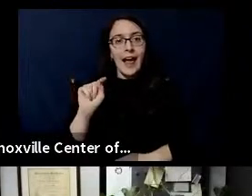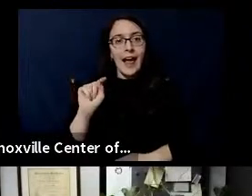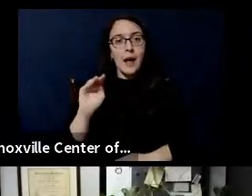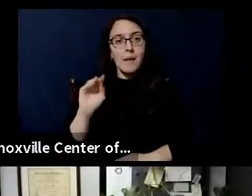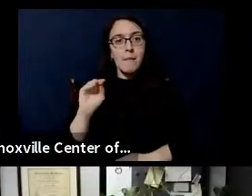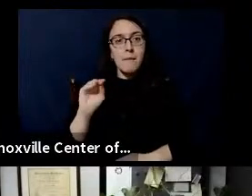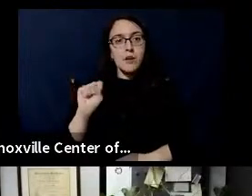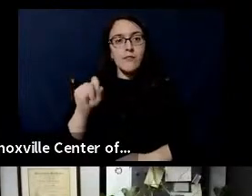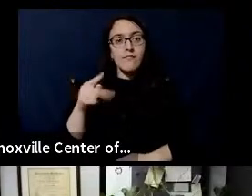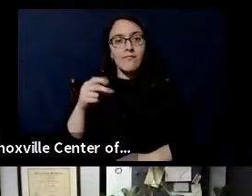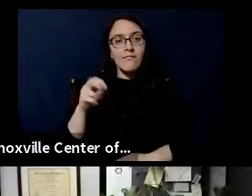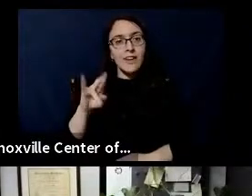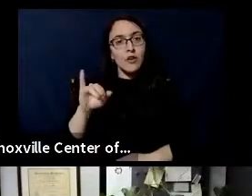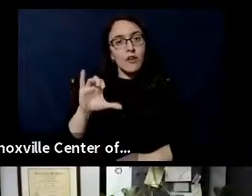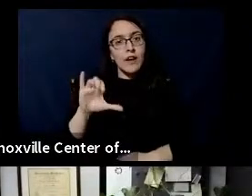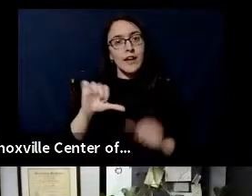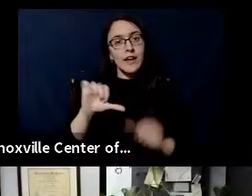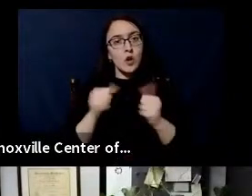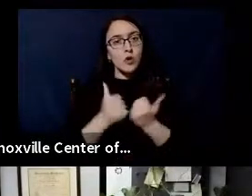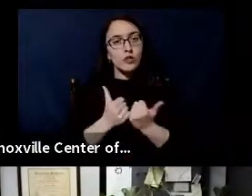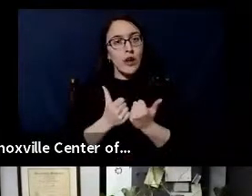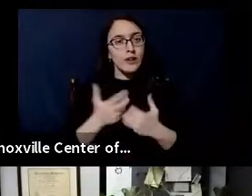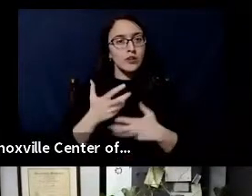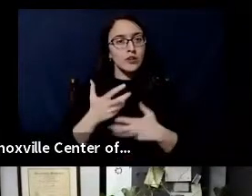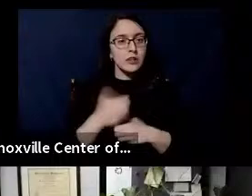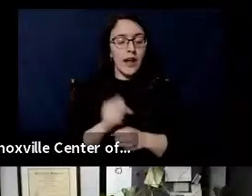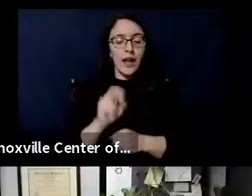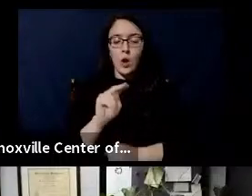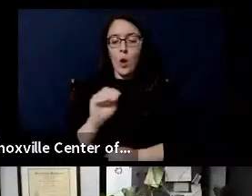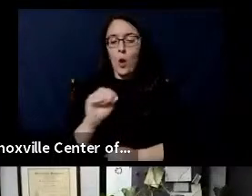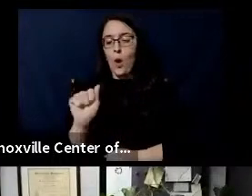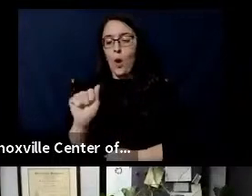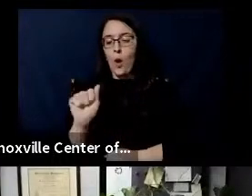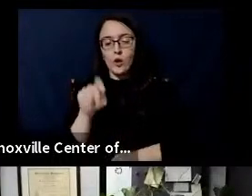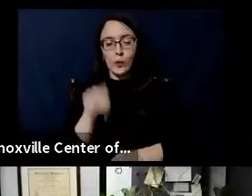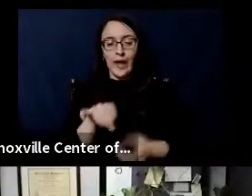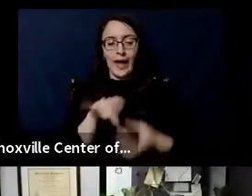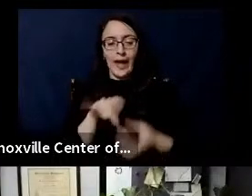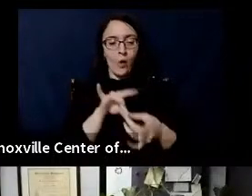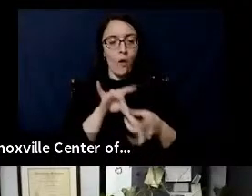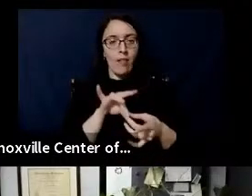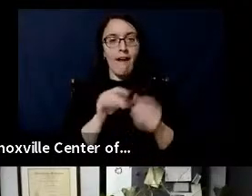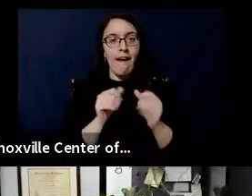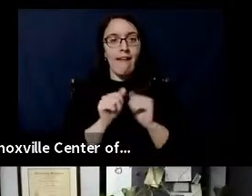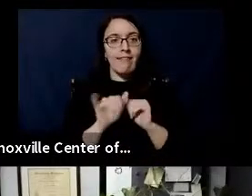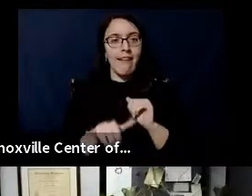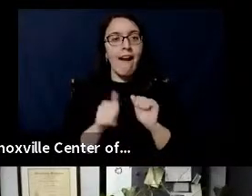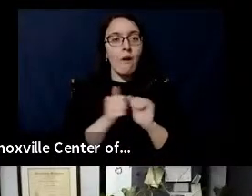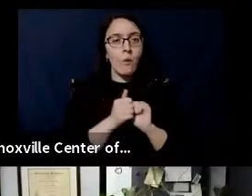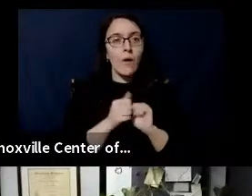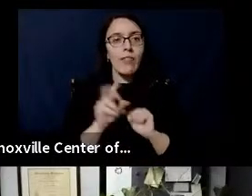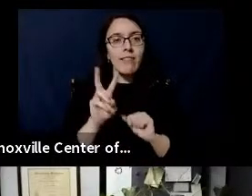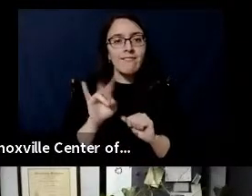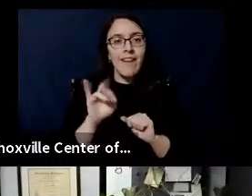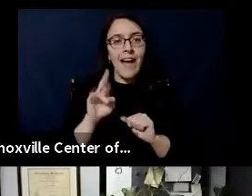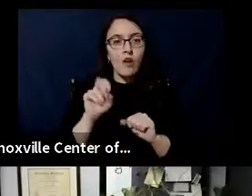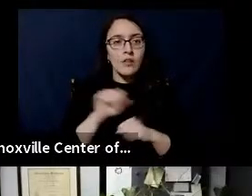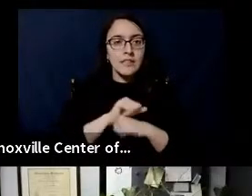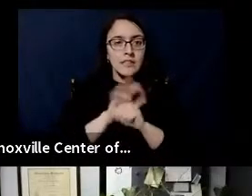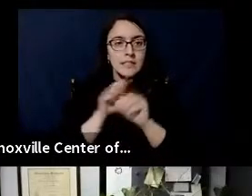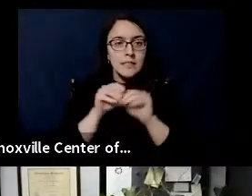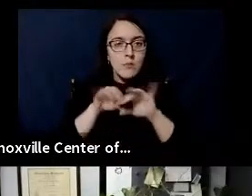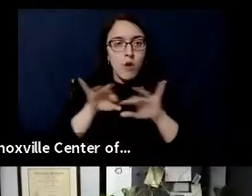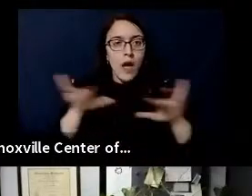NOAA. You can buy that, and you can correlate that to virus spread data sets. But